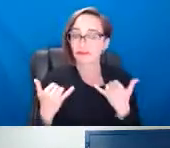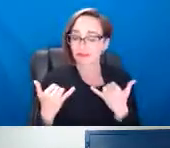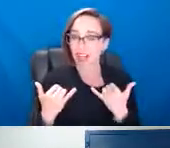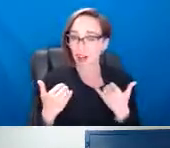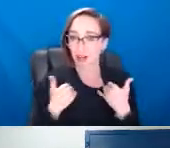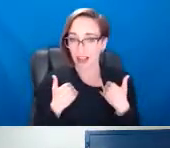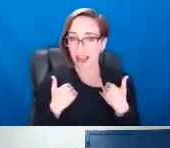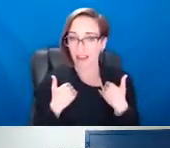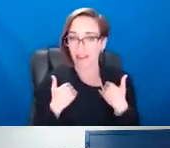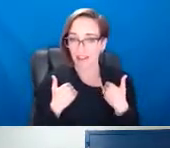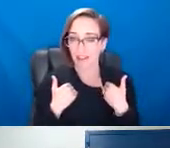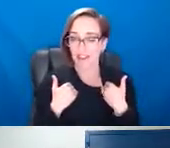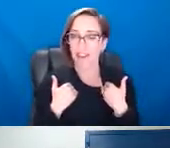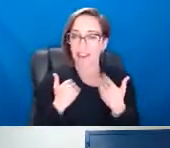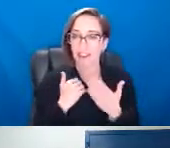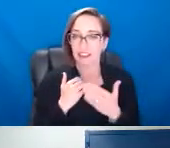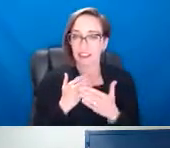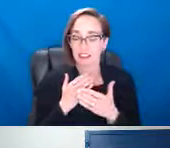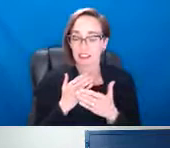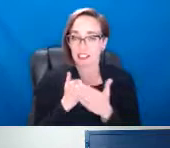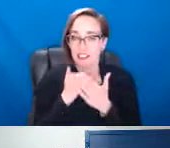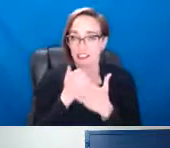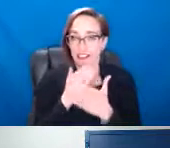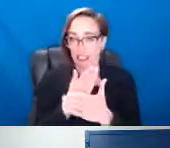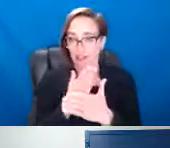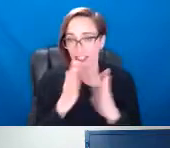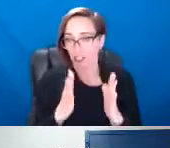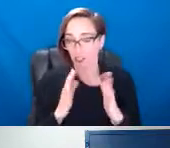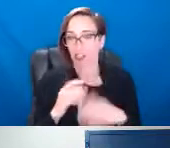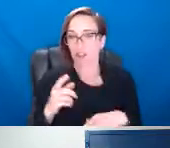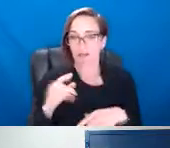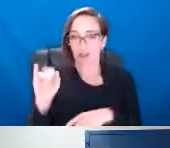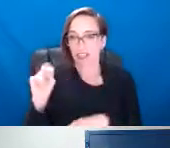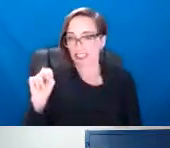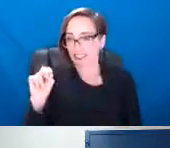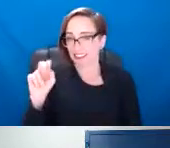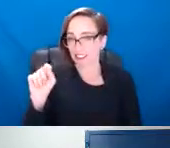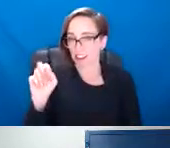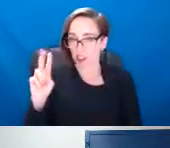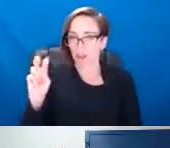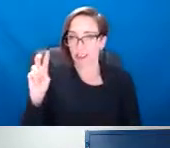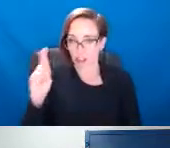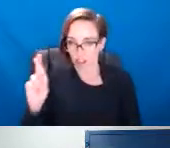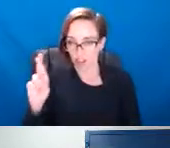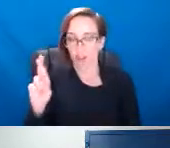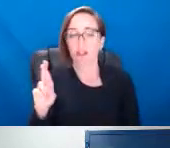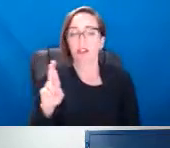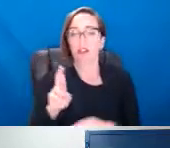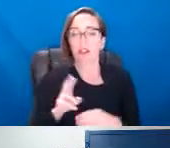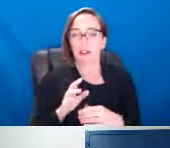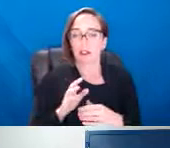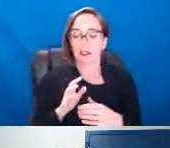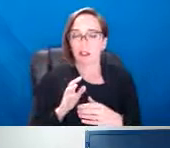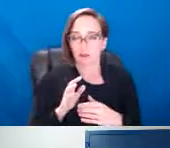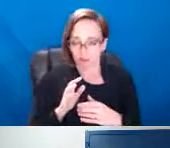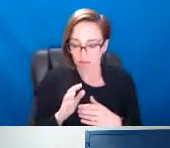And an intervener is an individual who works with a deaf-blind child who's deaf-blind at